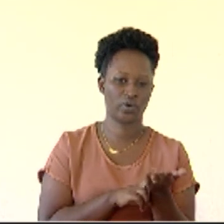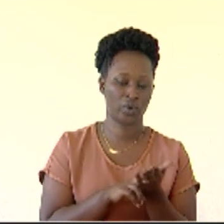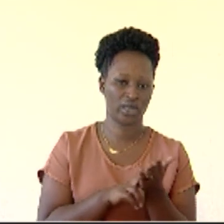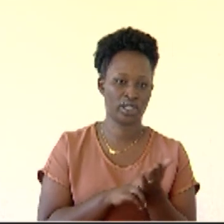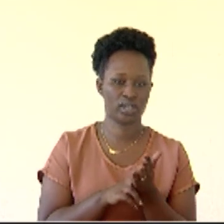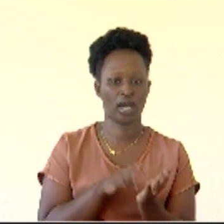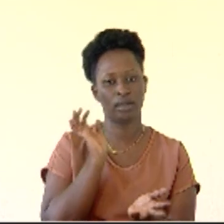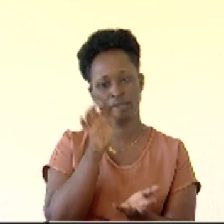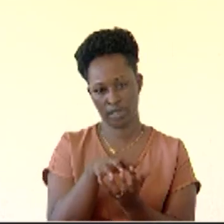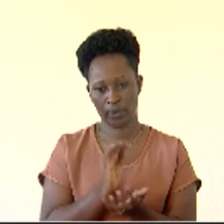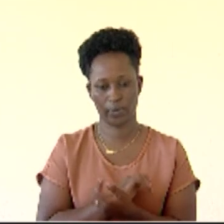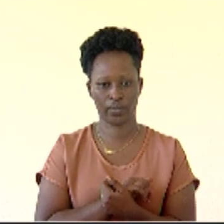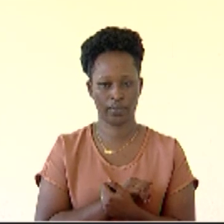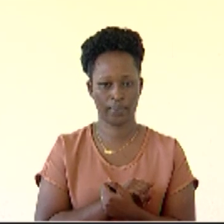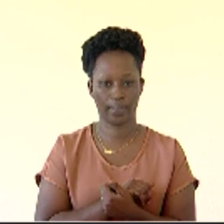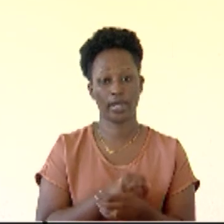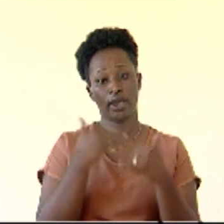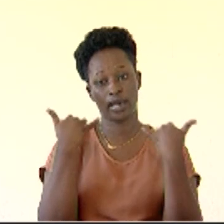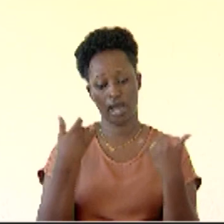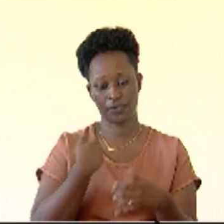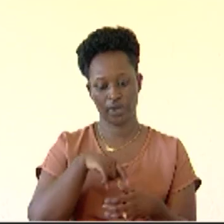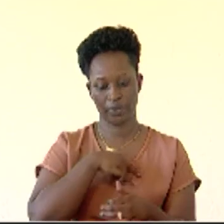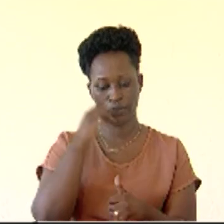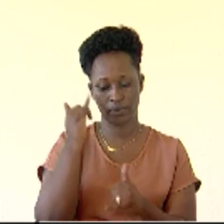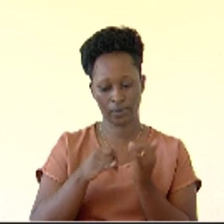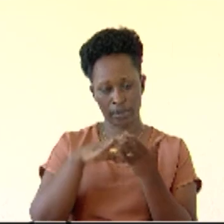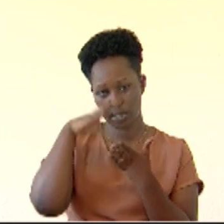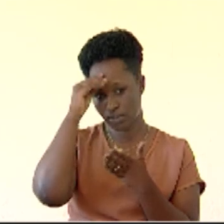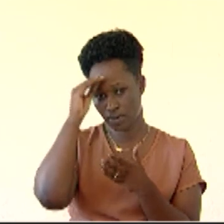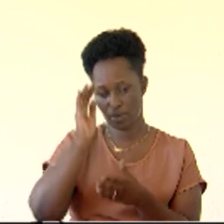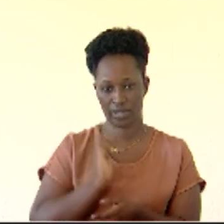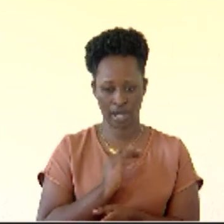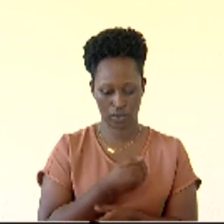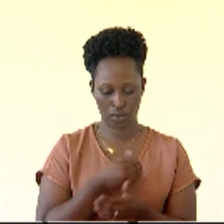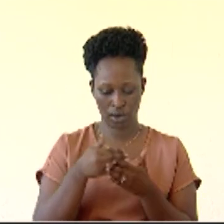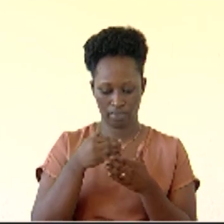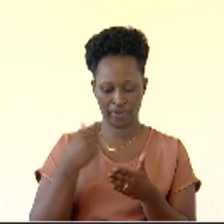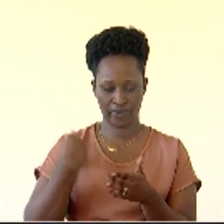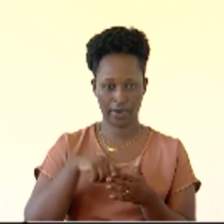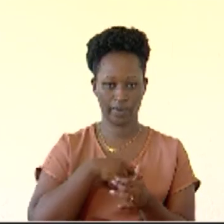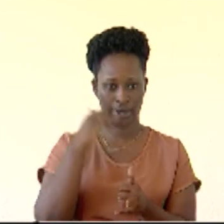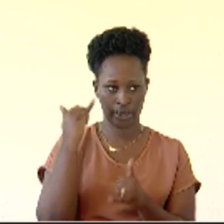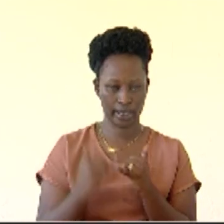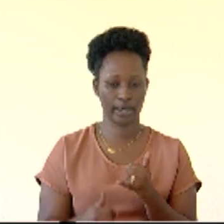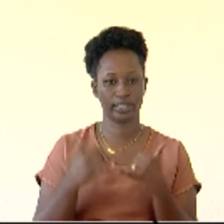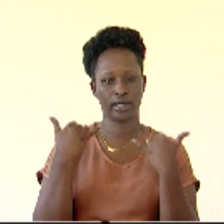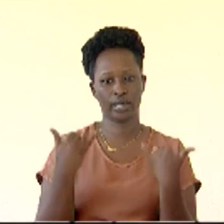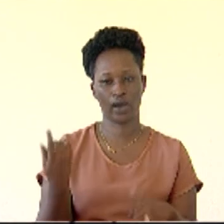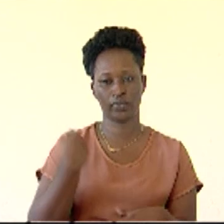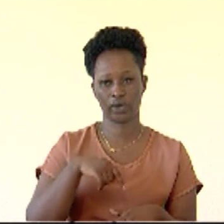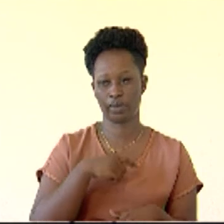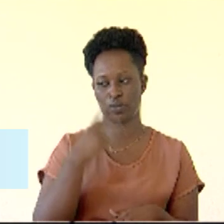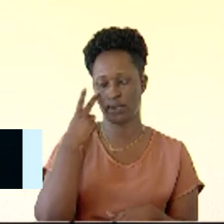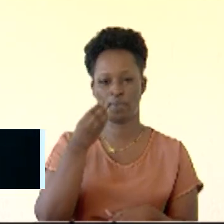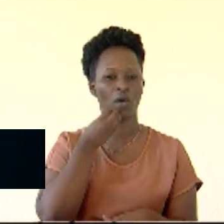threats. So we are ending our lesson. Before we end our lesson, Let's have a lesson